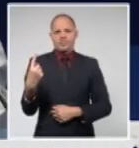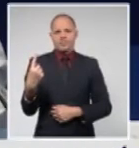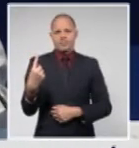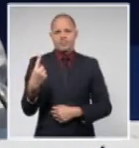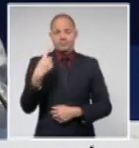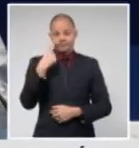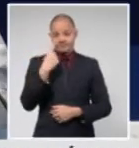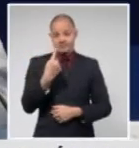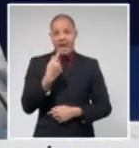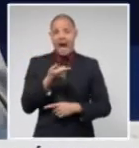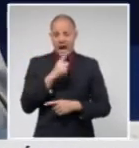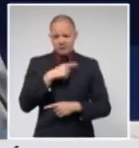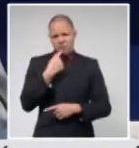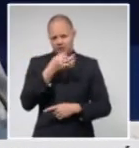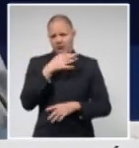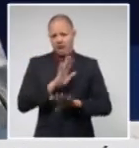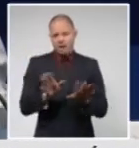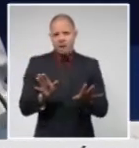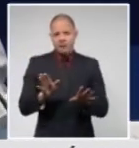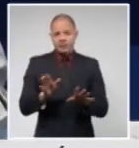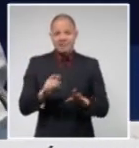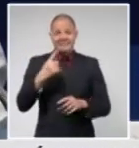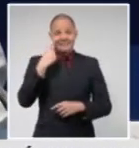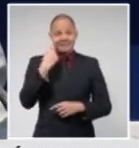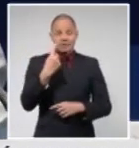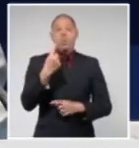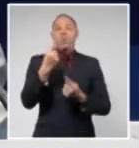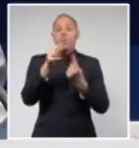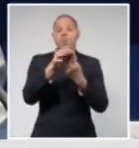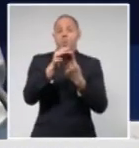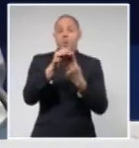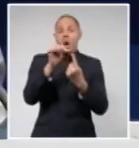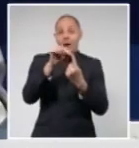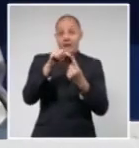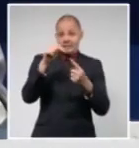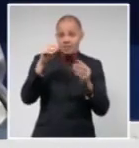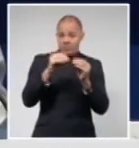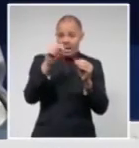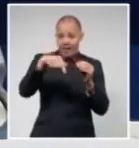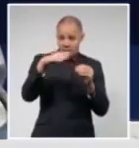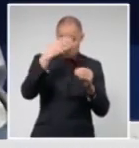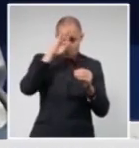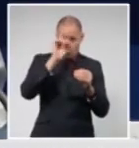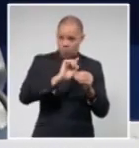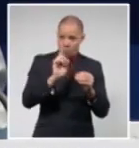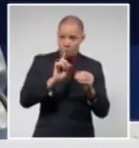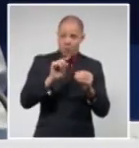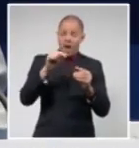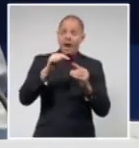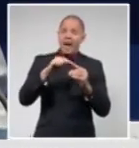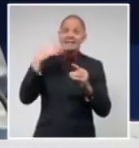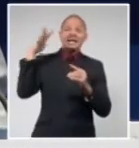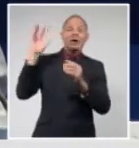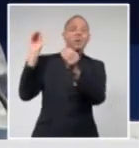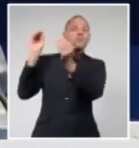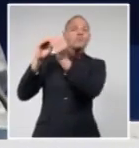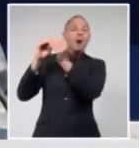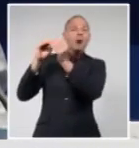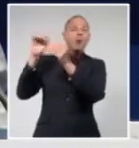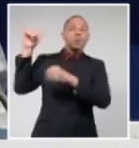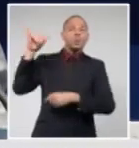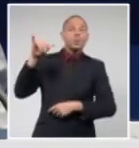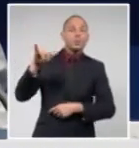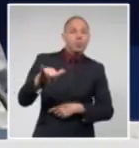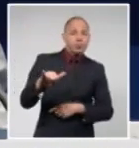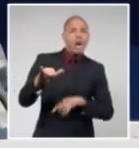to Matanzas. As I previously mentioned, 1 of the 42 cases diagnosed